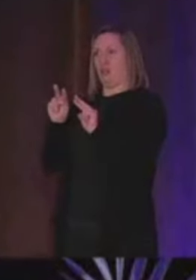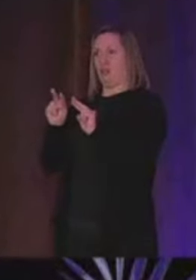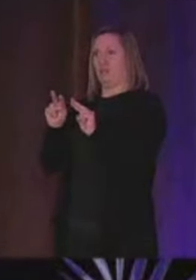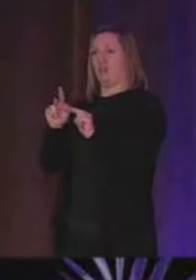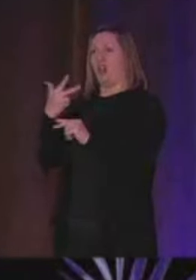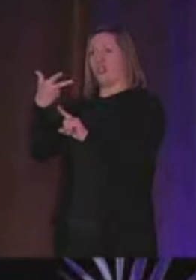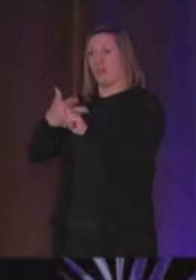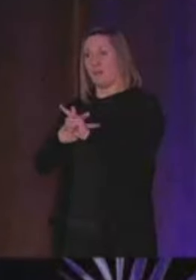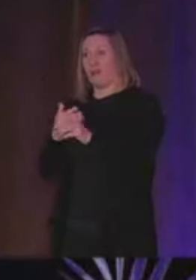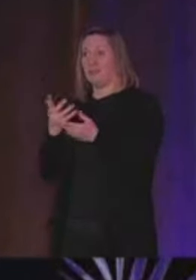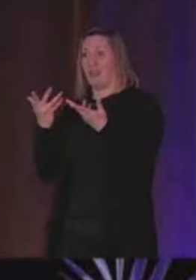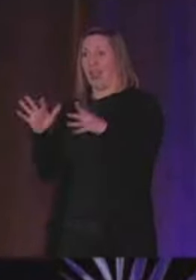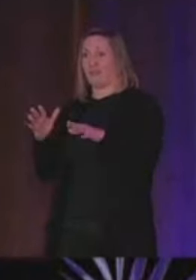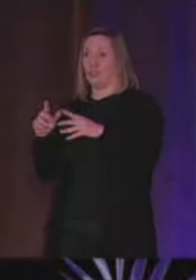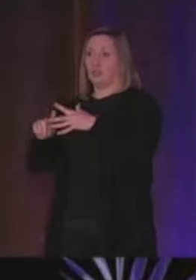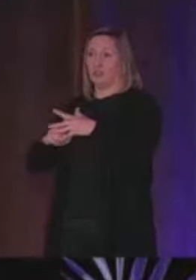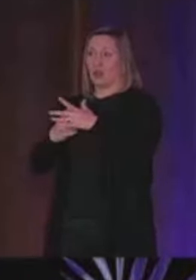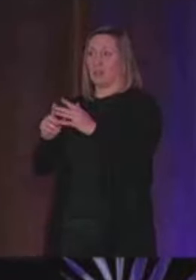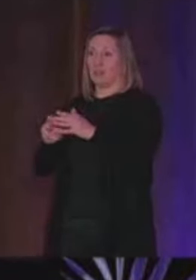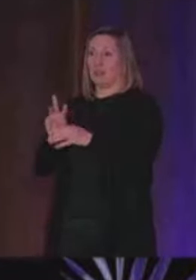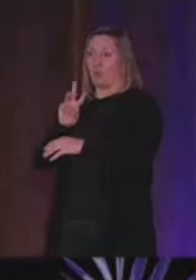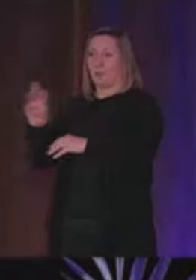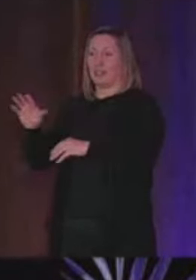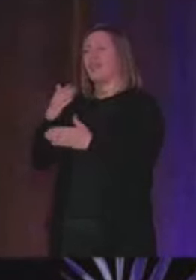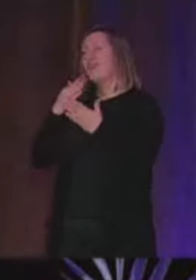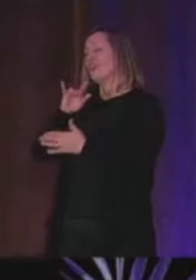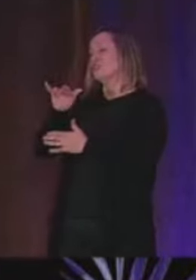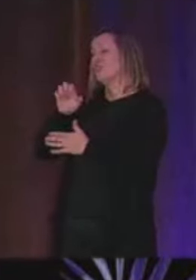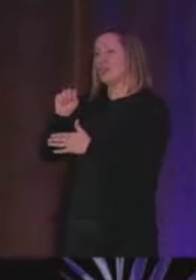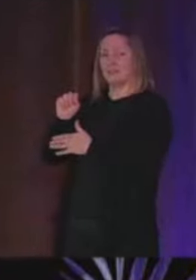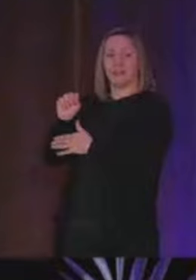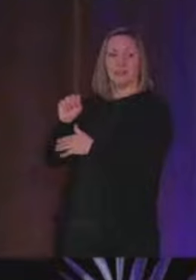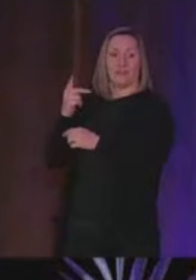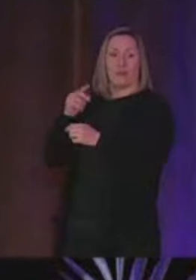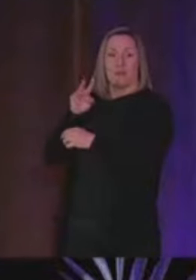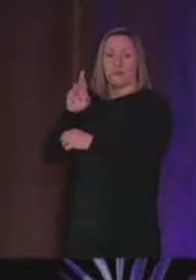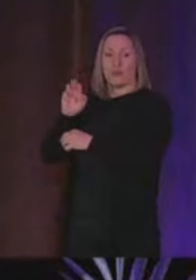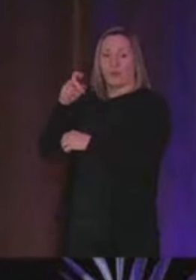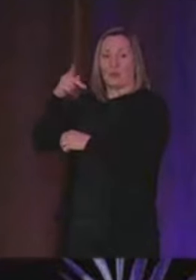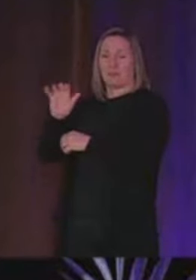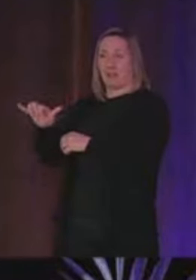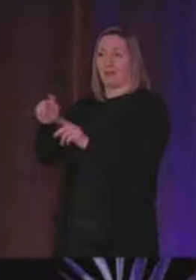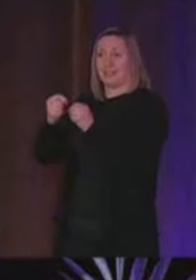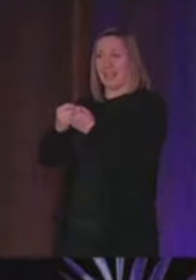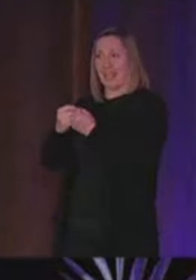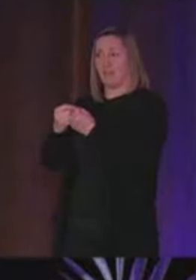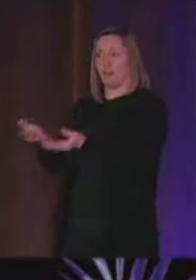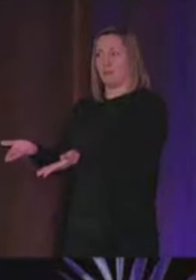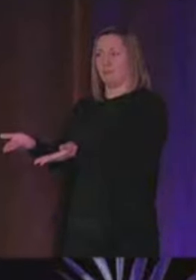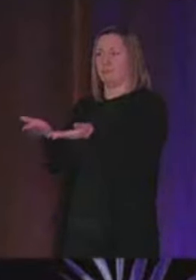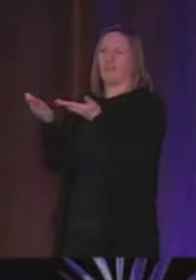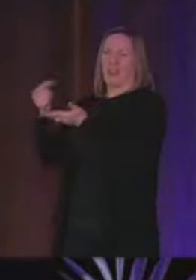website. Thank you, Jason and Jared from the Replay team for providing us with this valuable data.